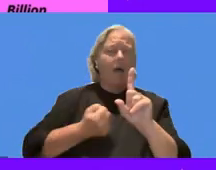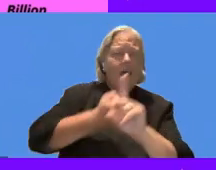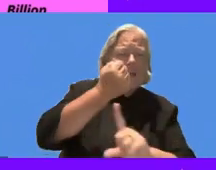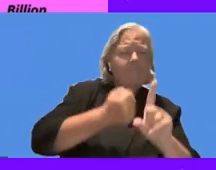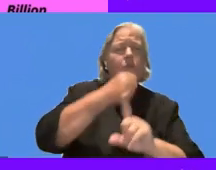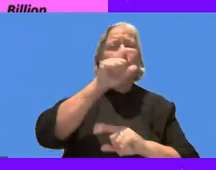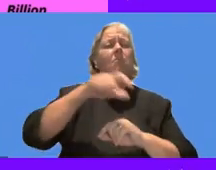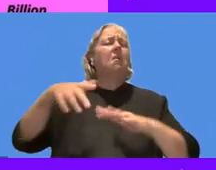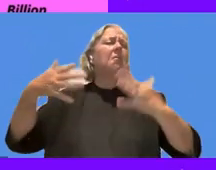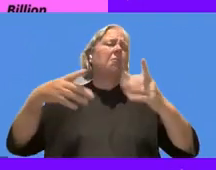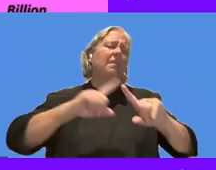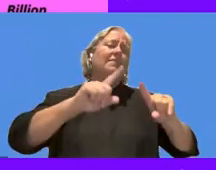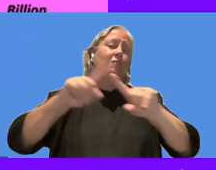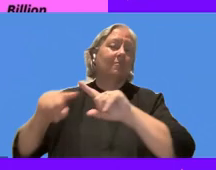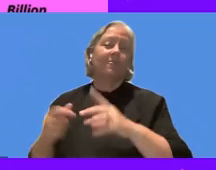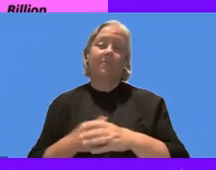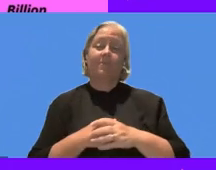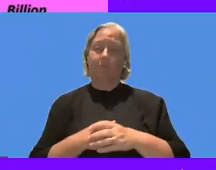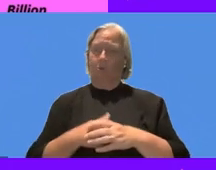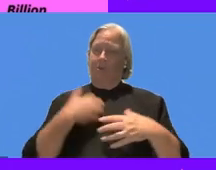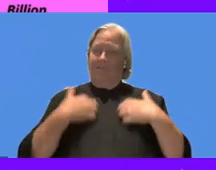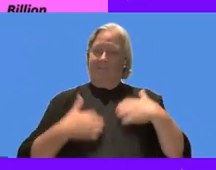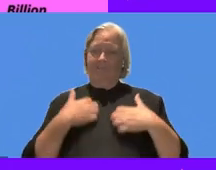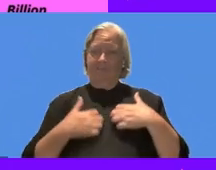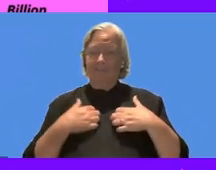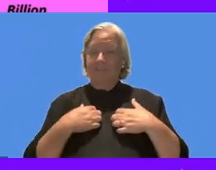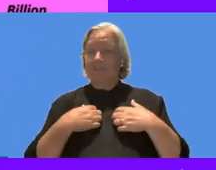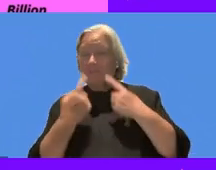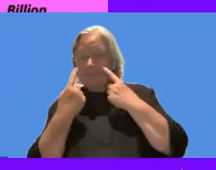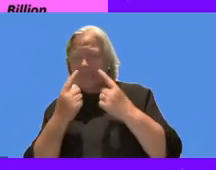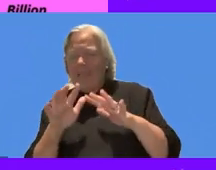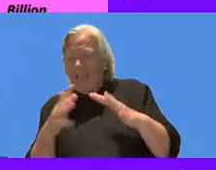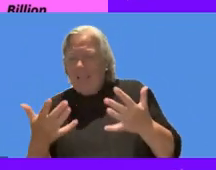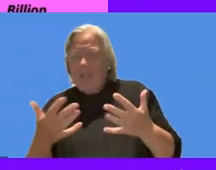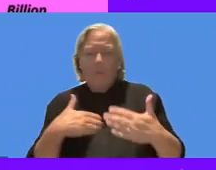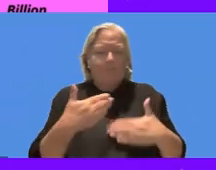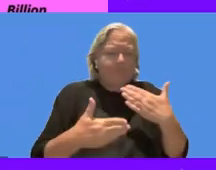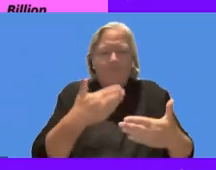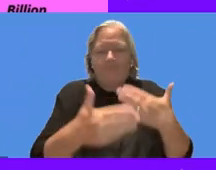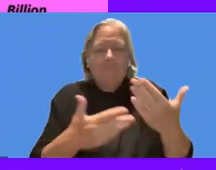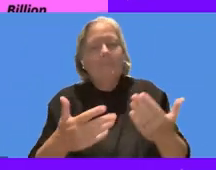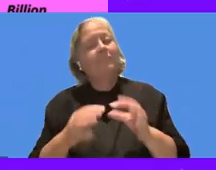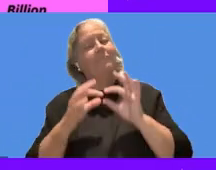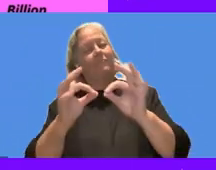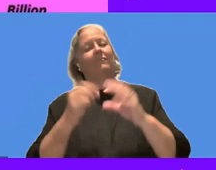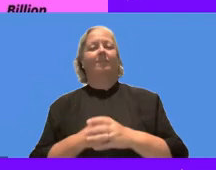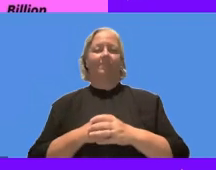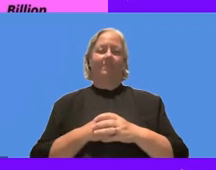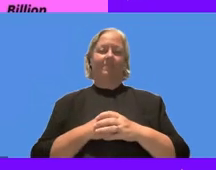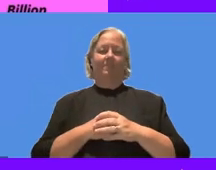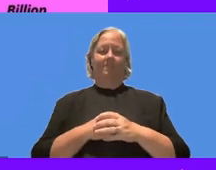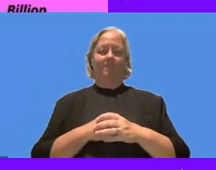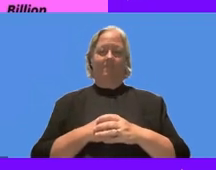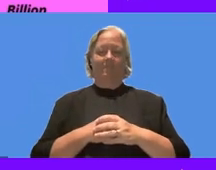So yeah, really excited to see how we can start to respond to some of what you've already raised. So from